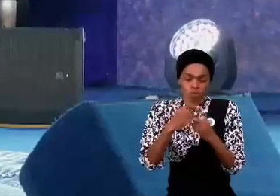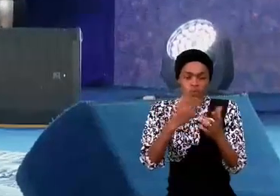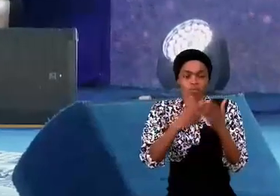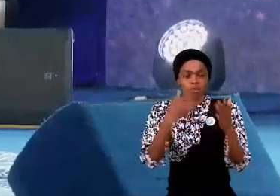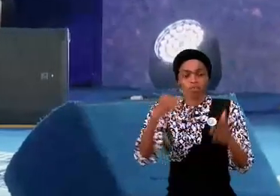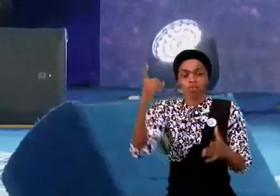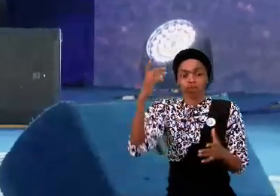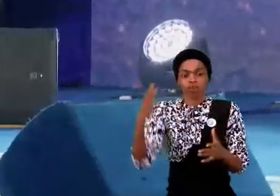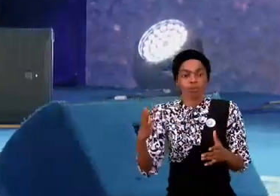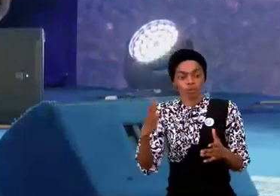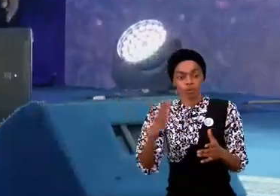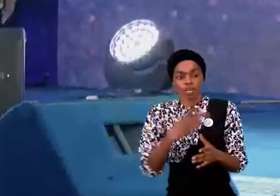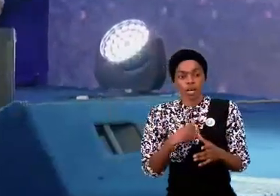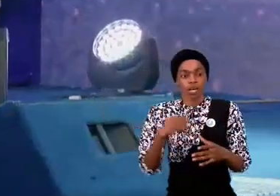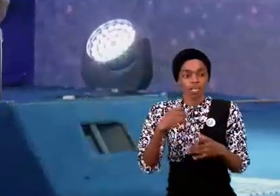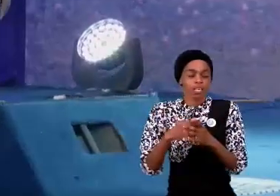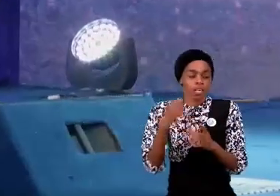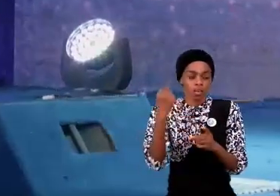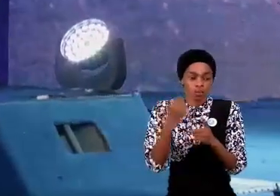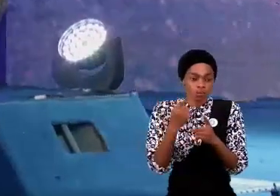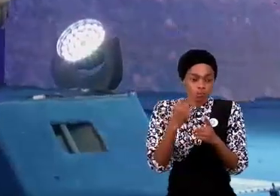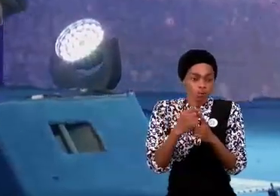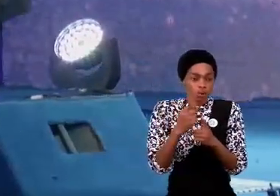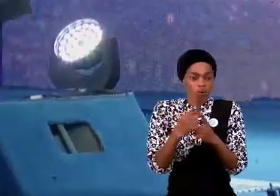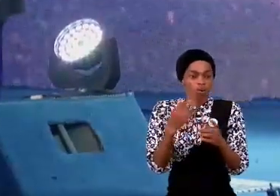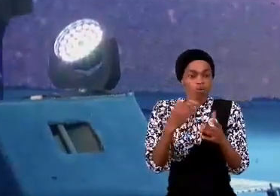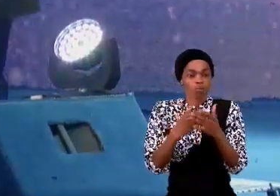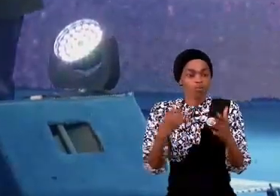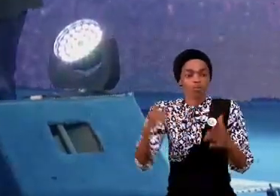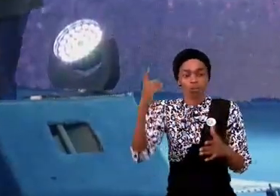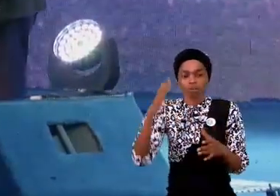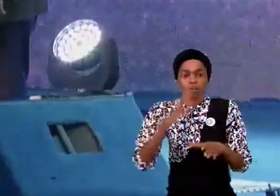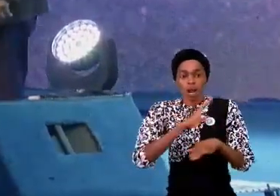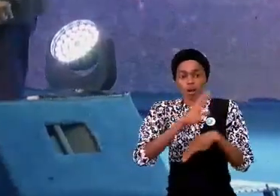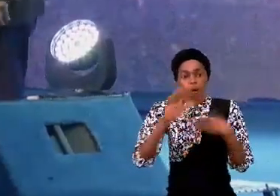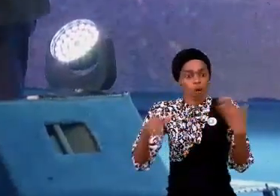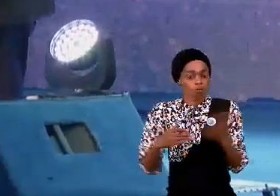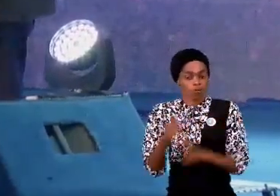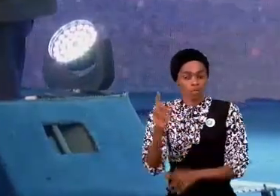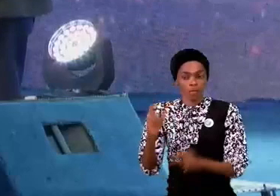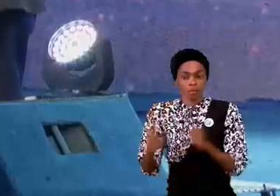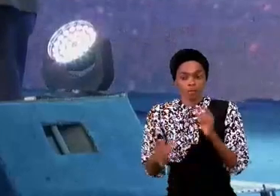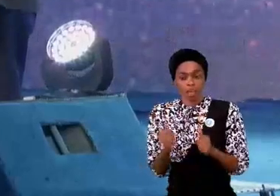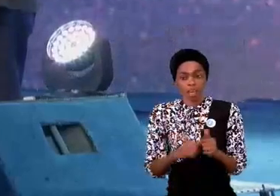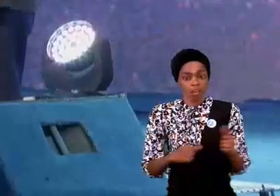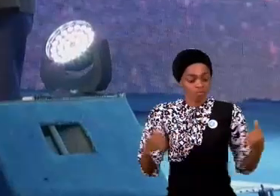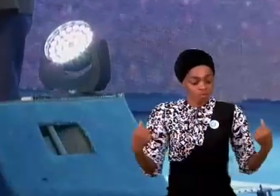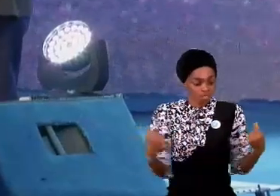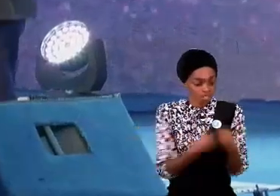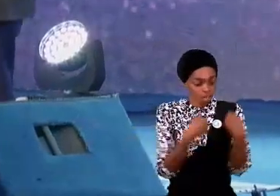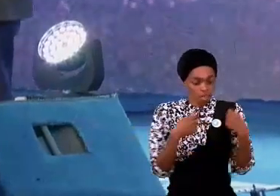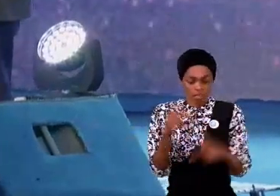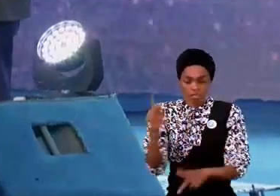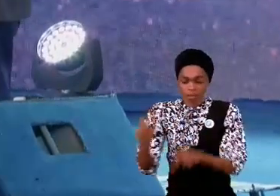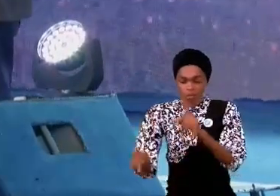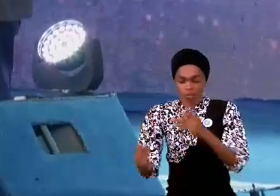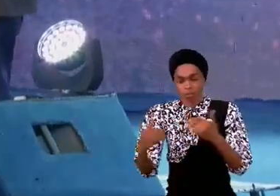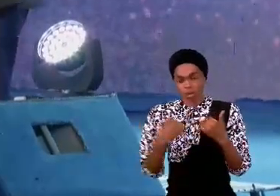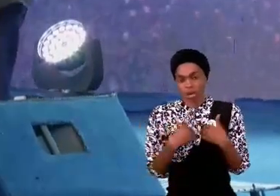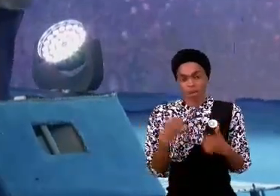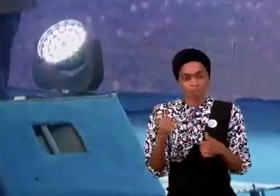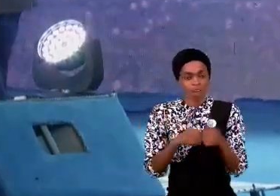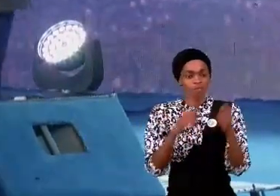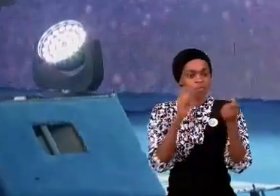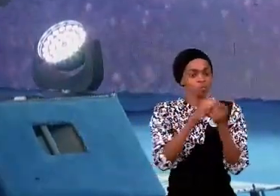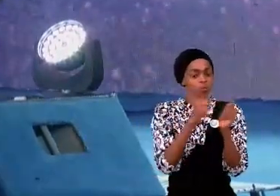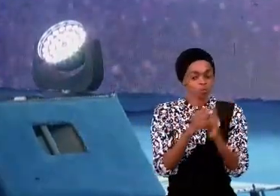had, every problem they had, when Christ speaks, he didn't have to touch everyone. He